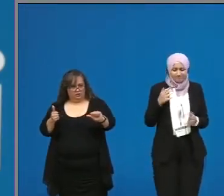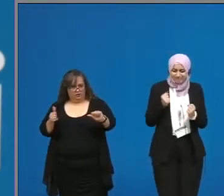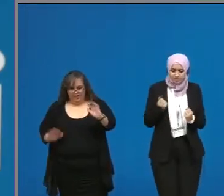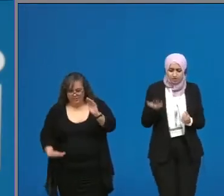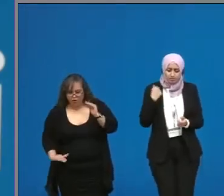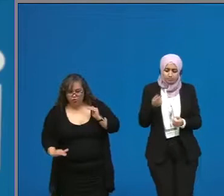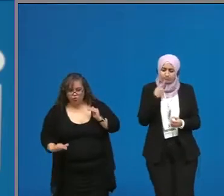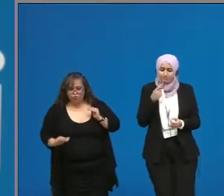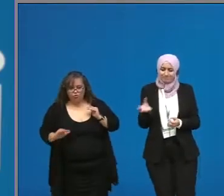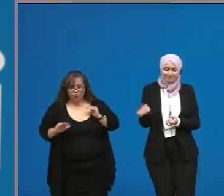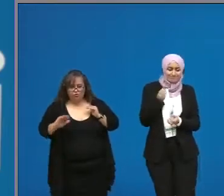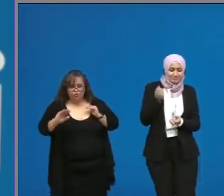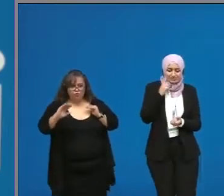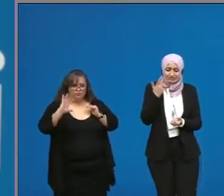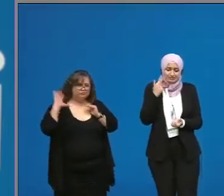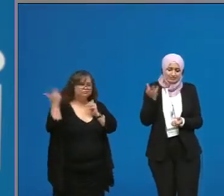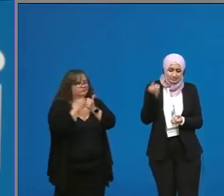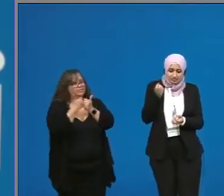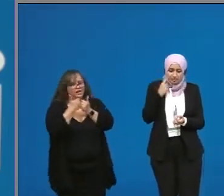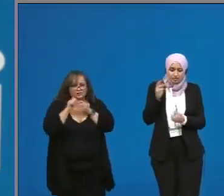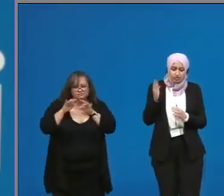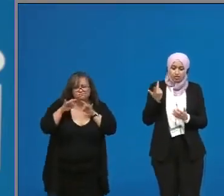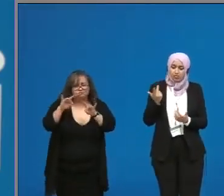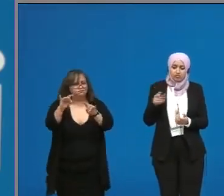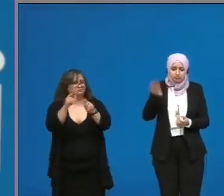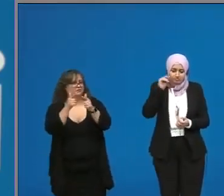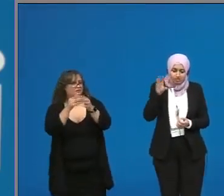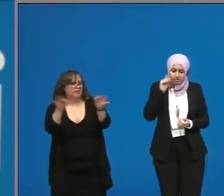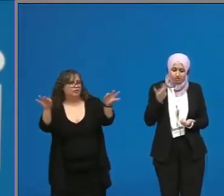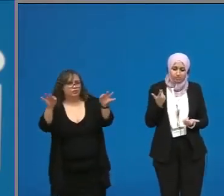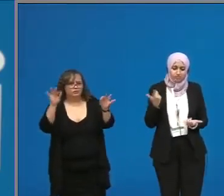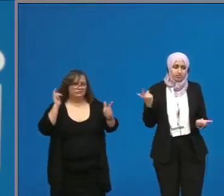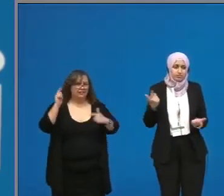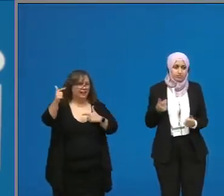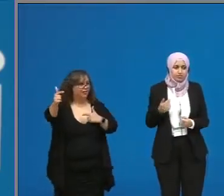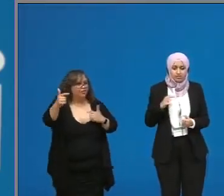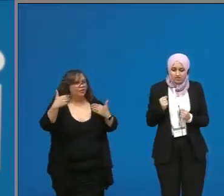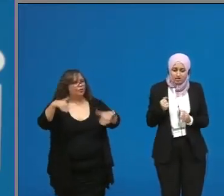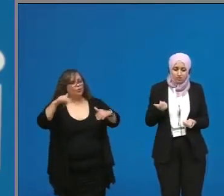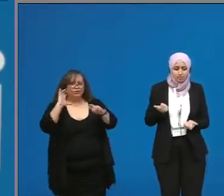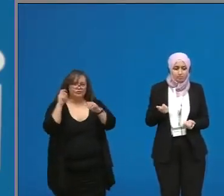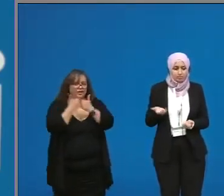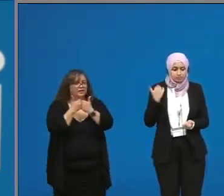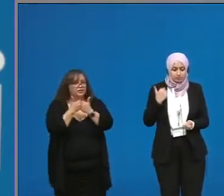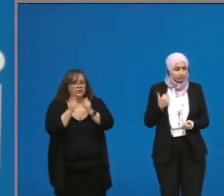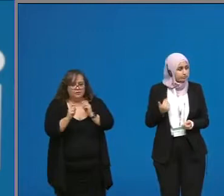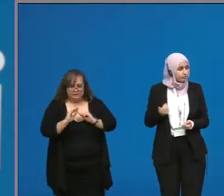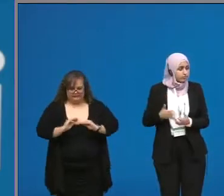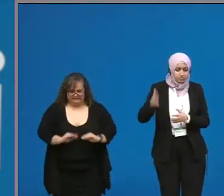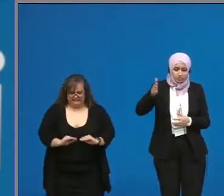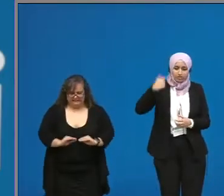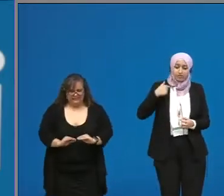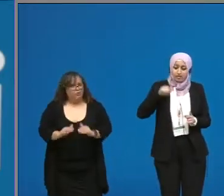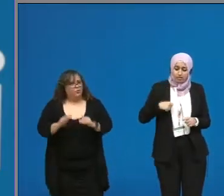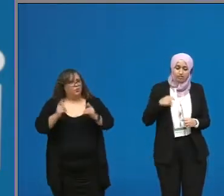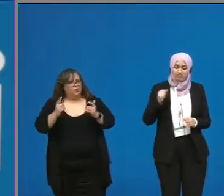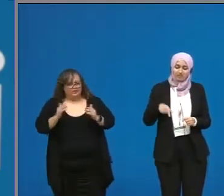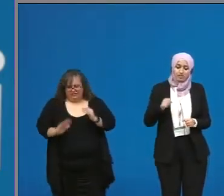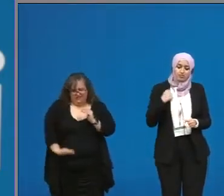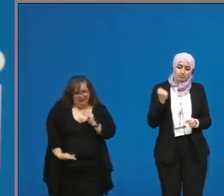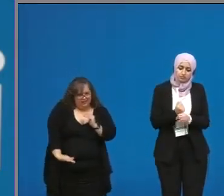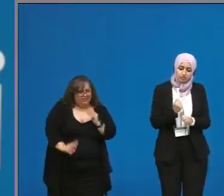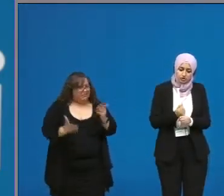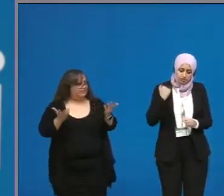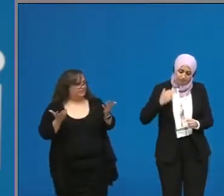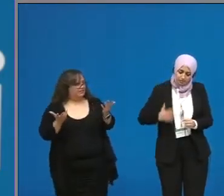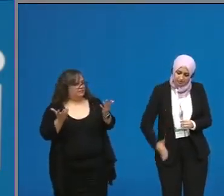have basic skills. So we have to tackle this at the very early age. So, imagine, I want